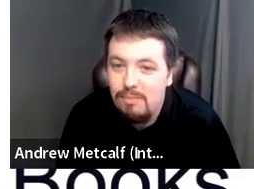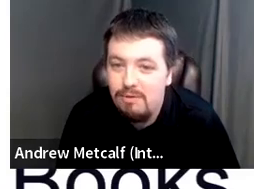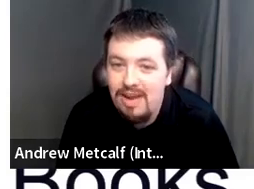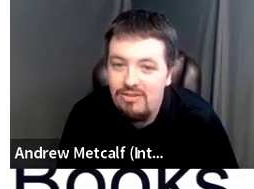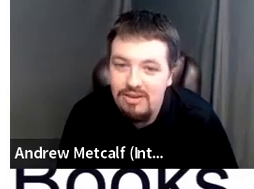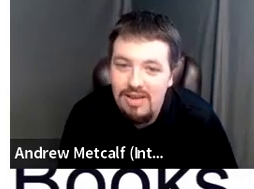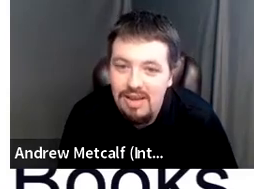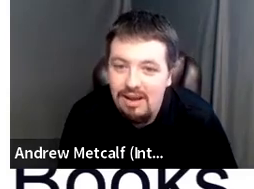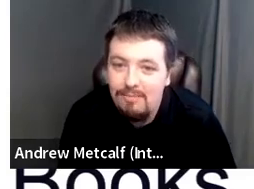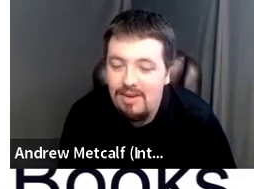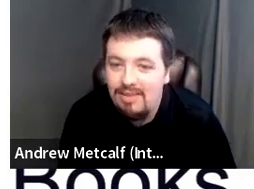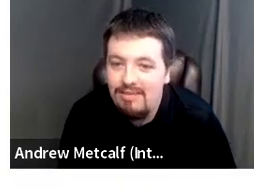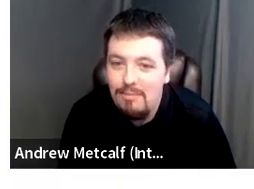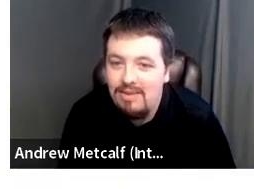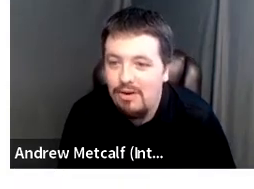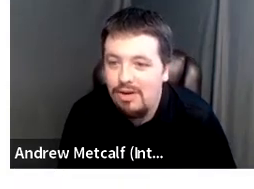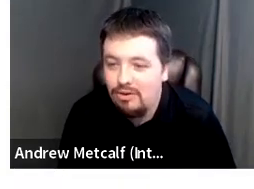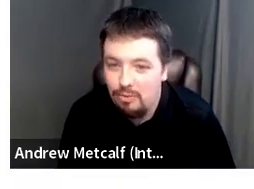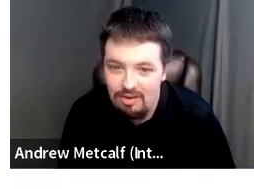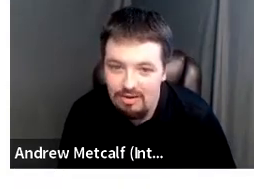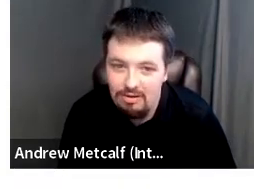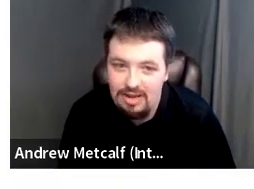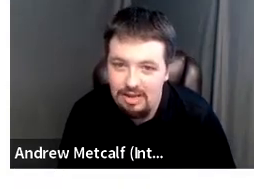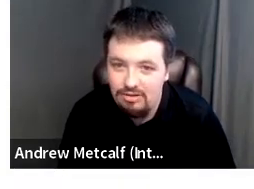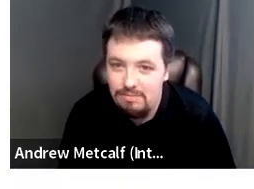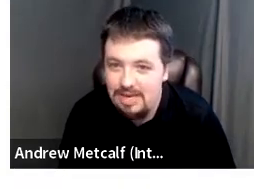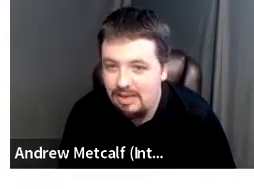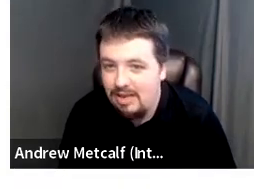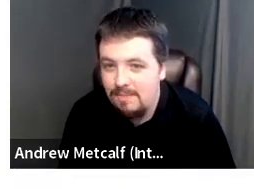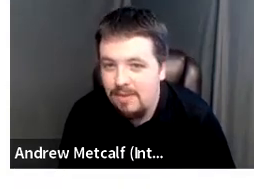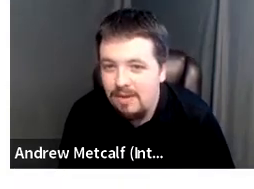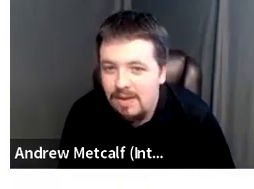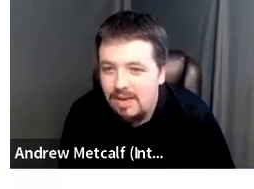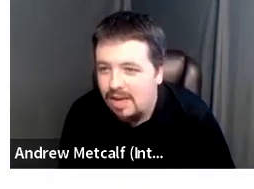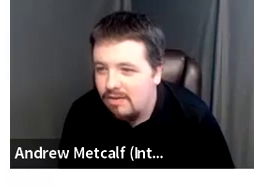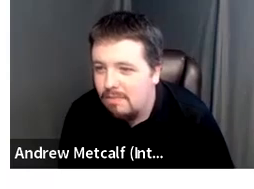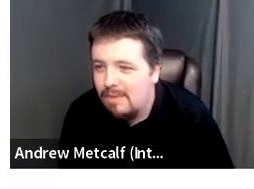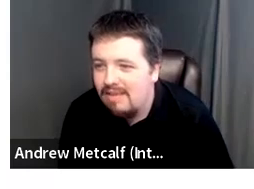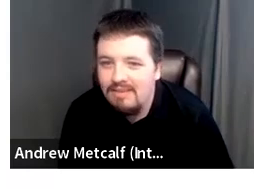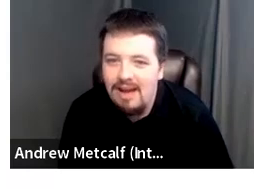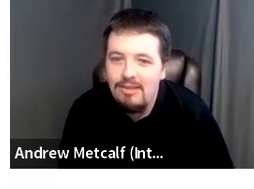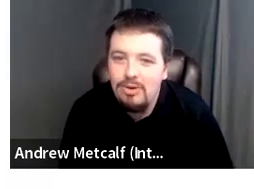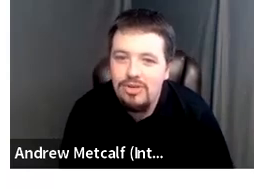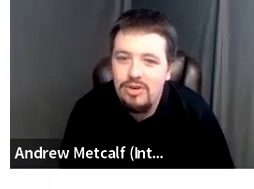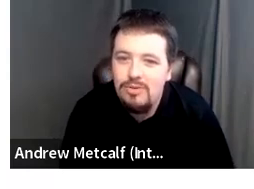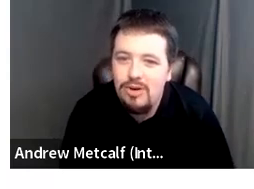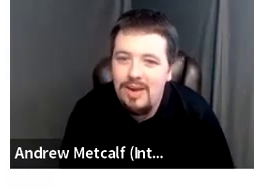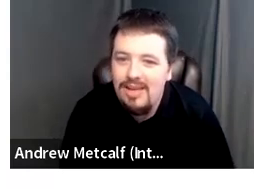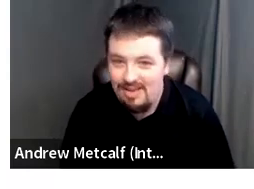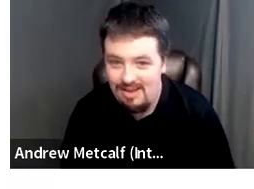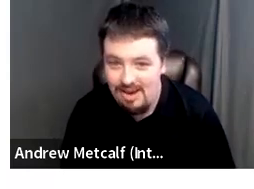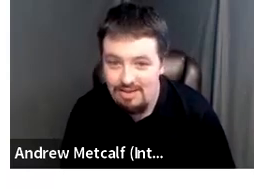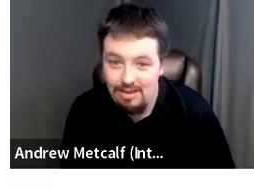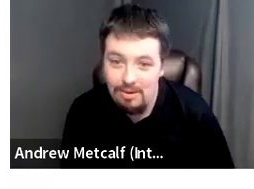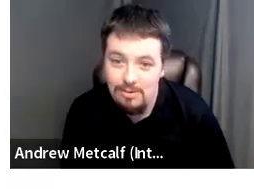language deprivation. Not the same as hearing children where they start learning English immediately. Here's some basic signs I'm going to show you real